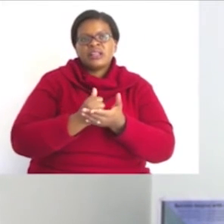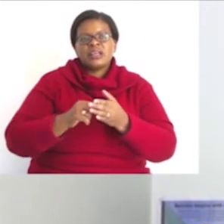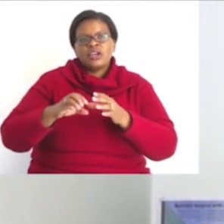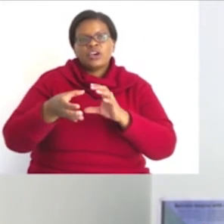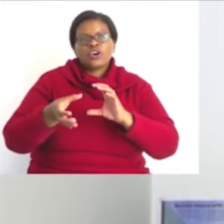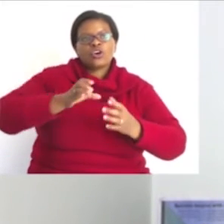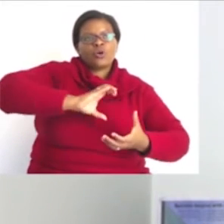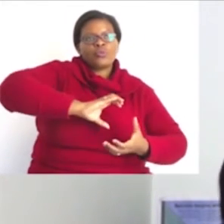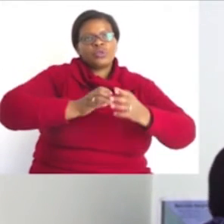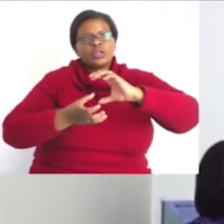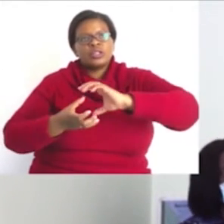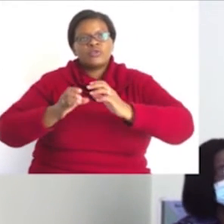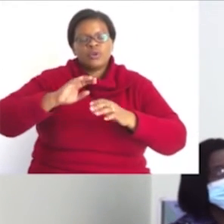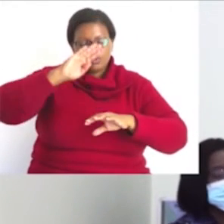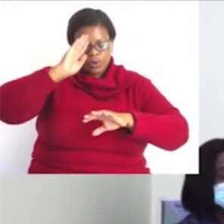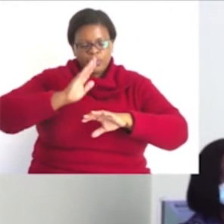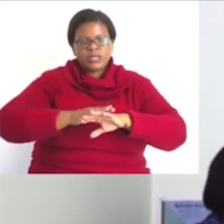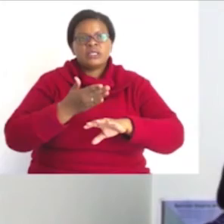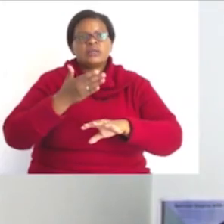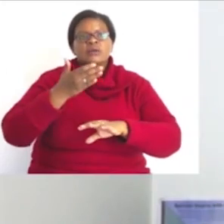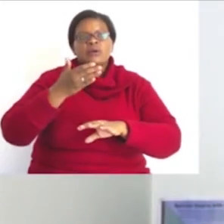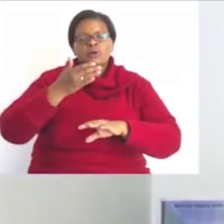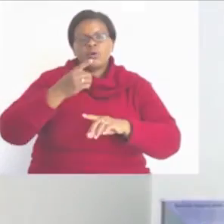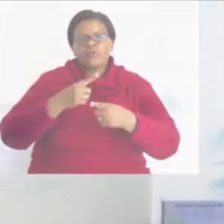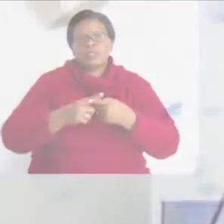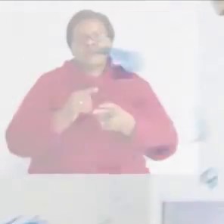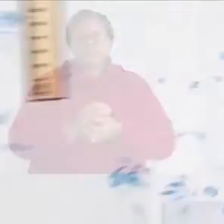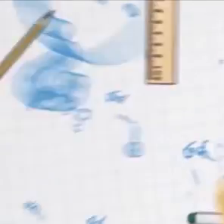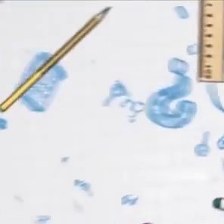property of multiplication. Thank you. Stay tuned.